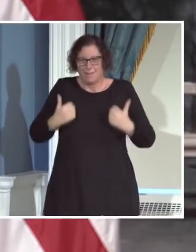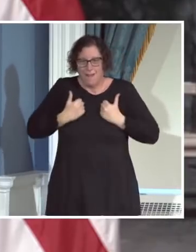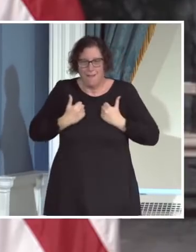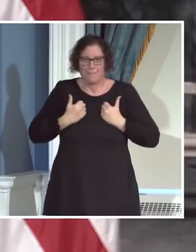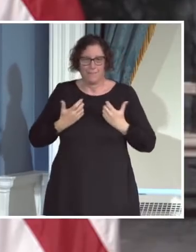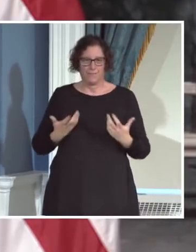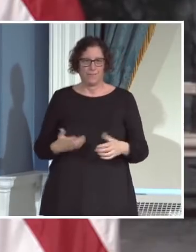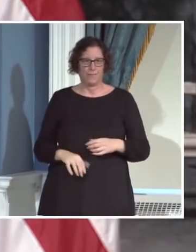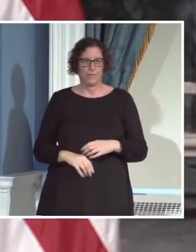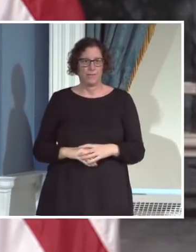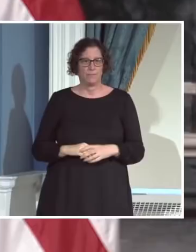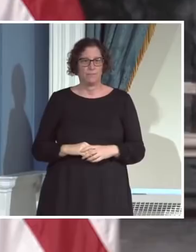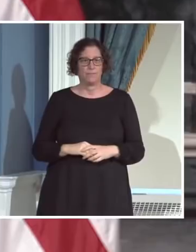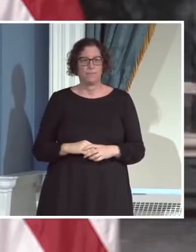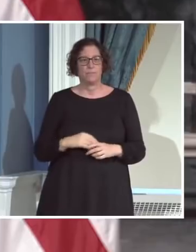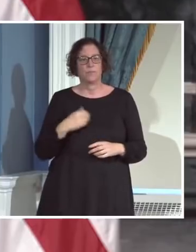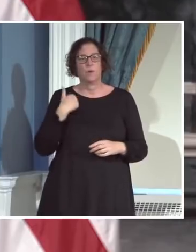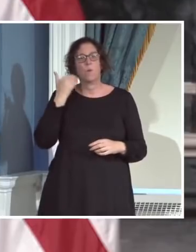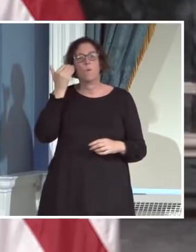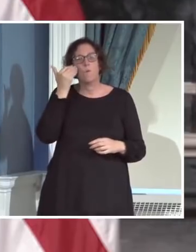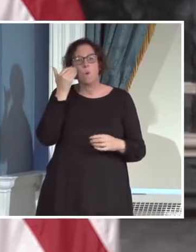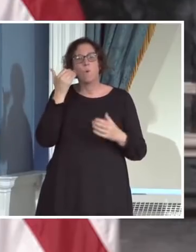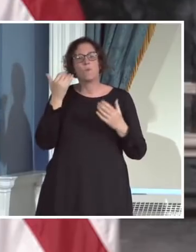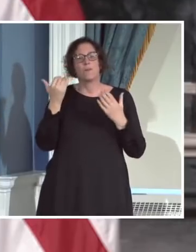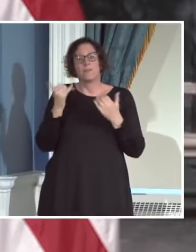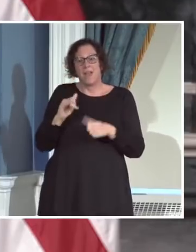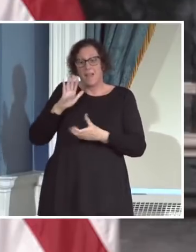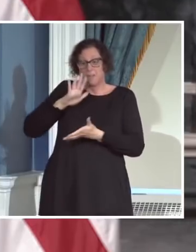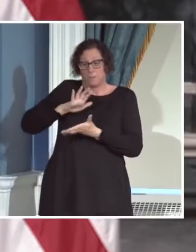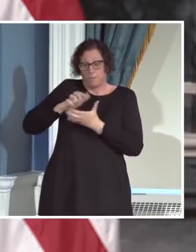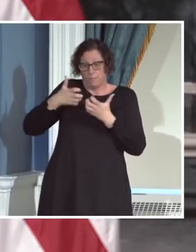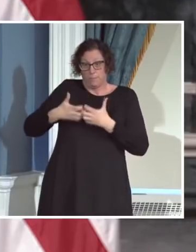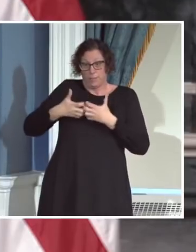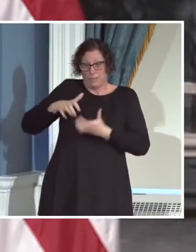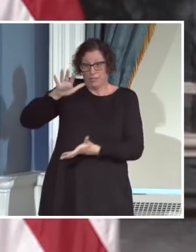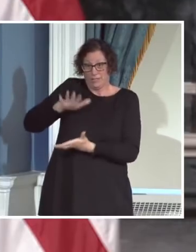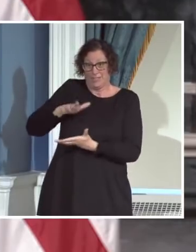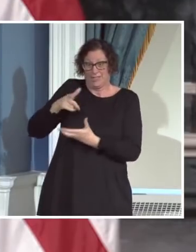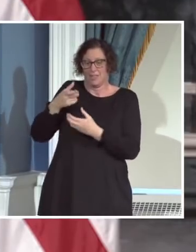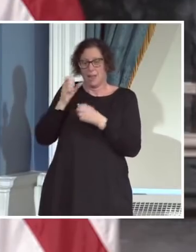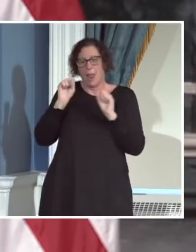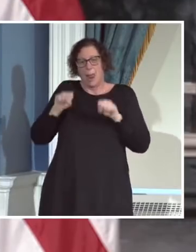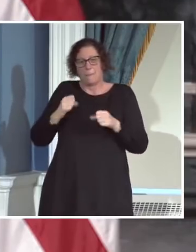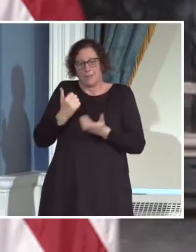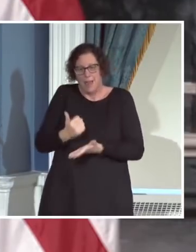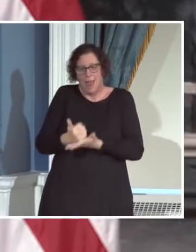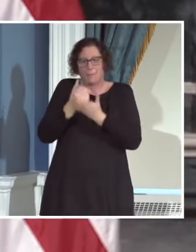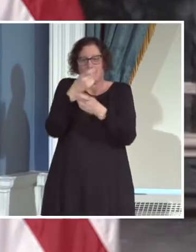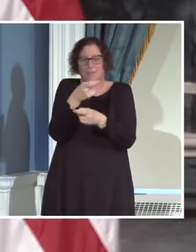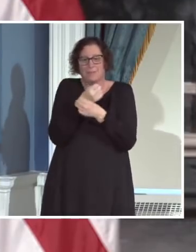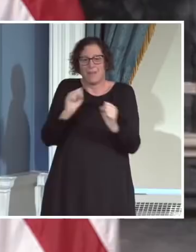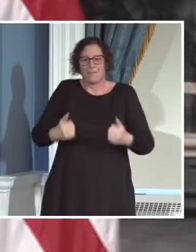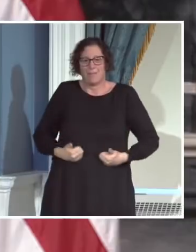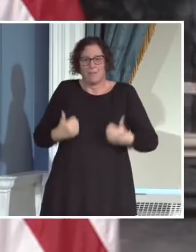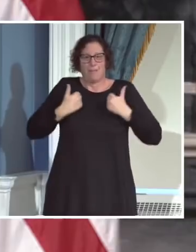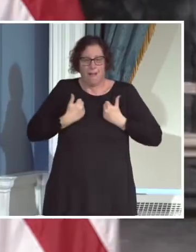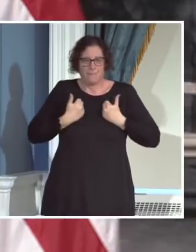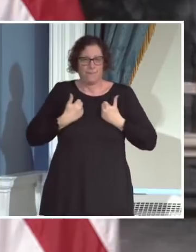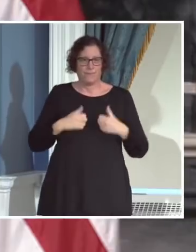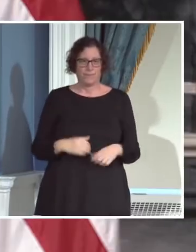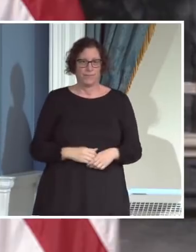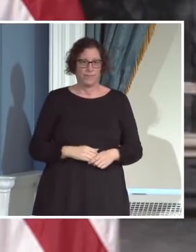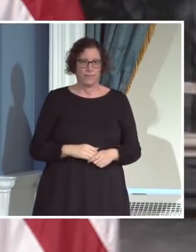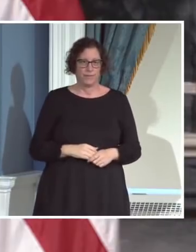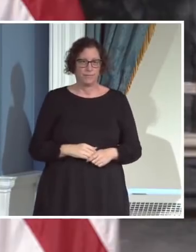can be the difference between life and death. We know there are other people who are not going to need a ventilator, but they're still going to need health care. We